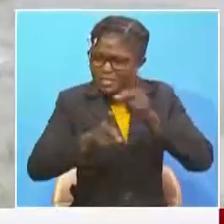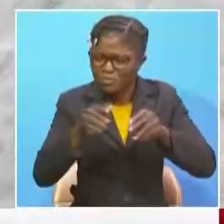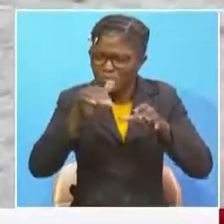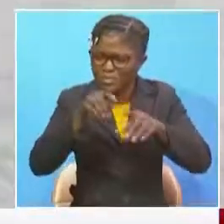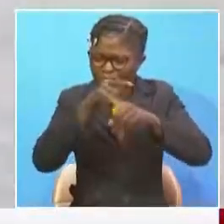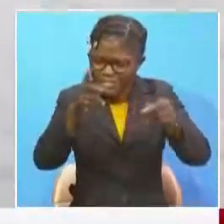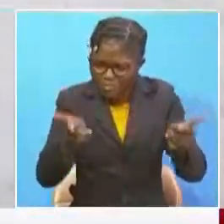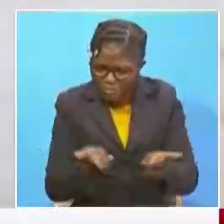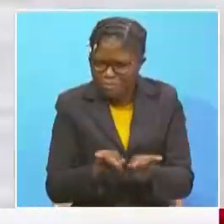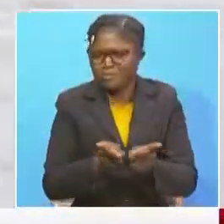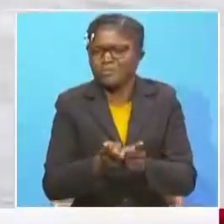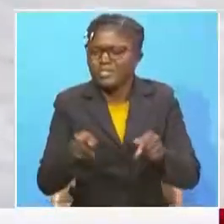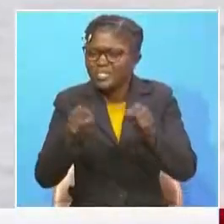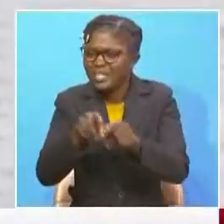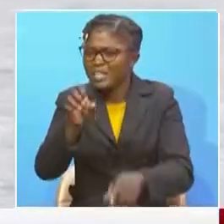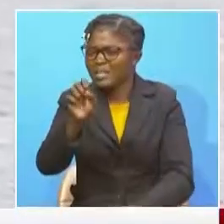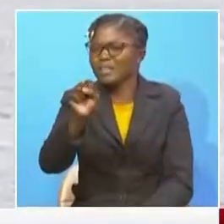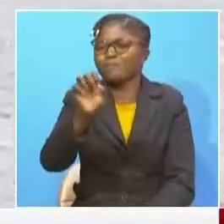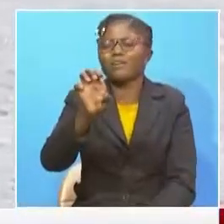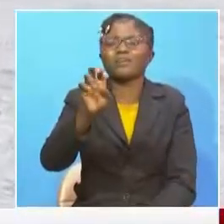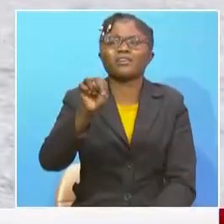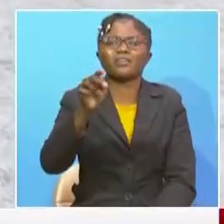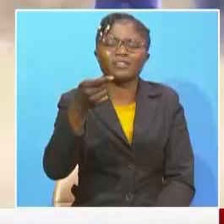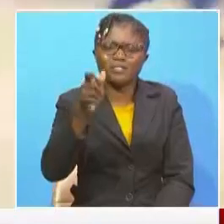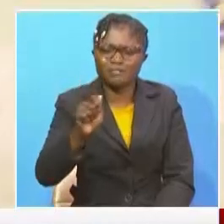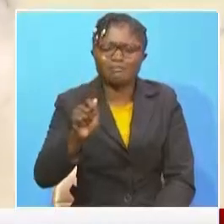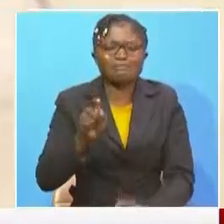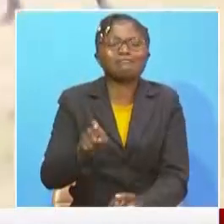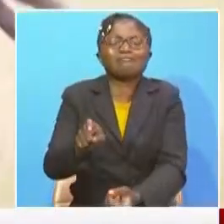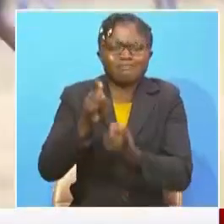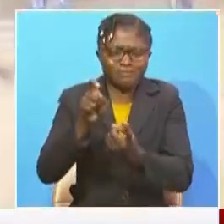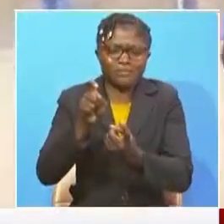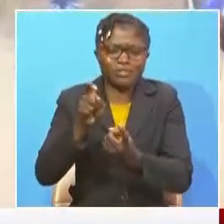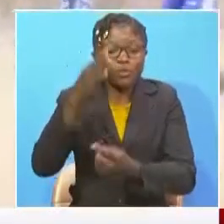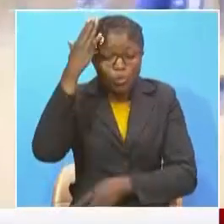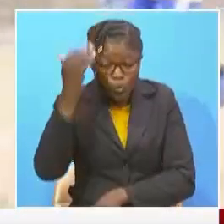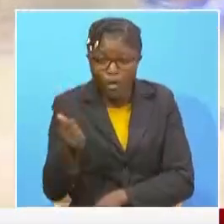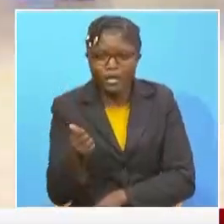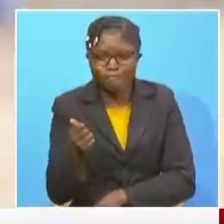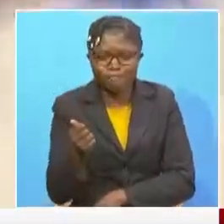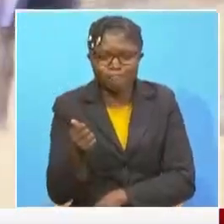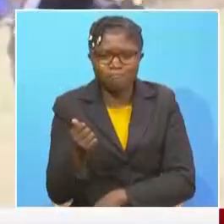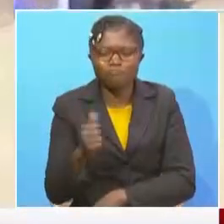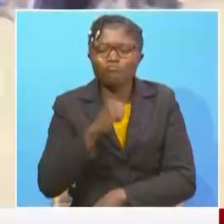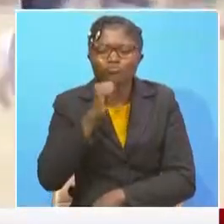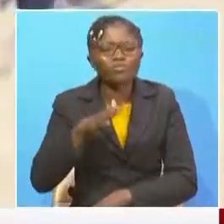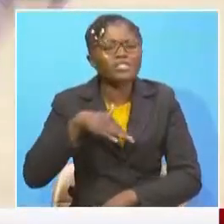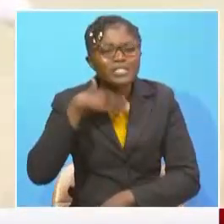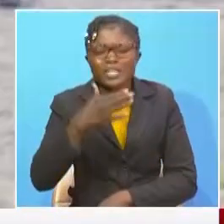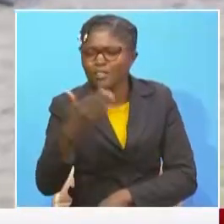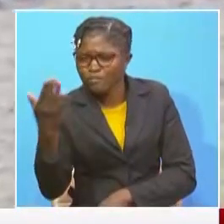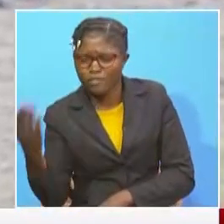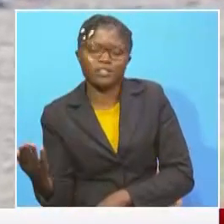rural areas such as Sengahill often struggle to achieve this due to lack of sporting facilities and